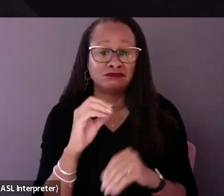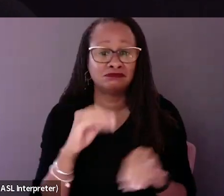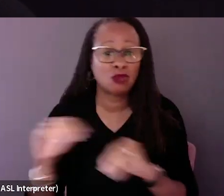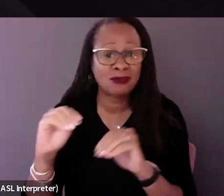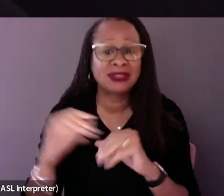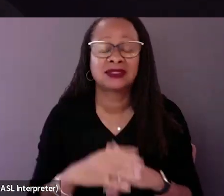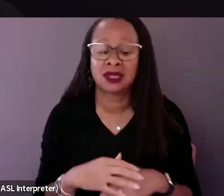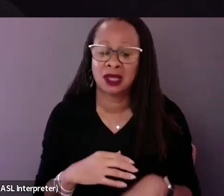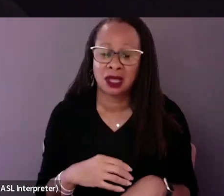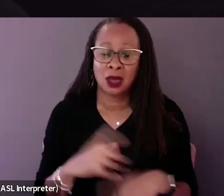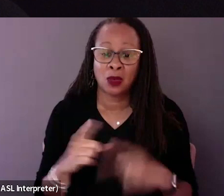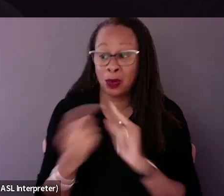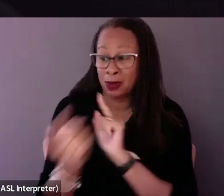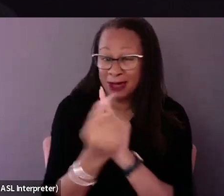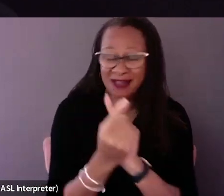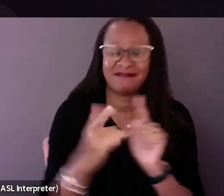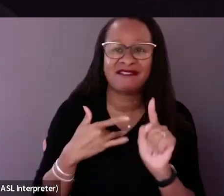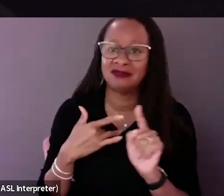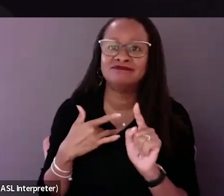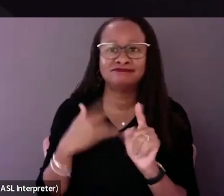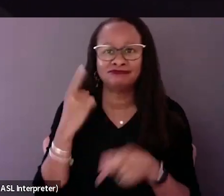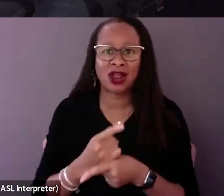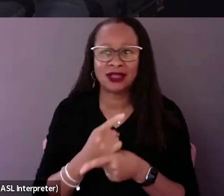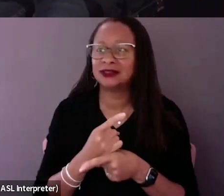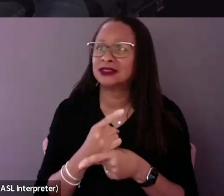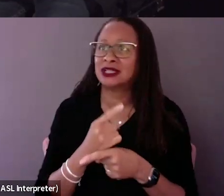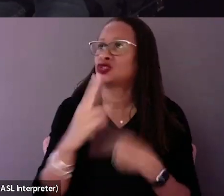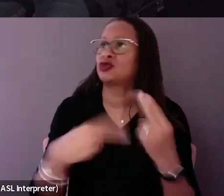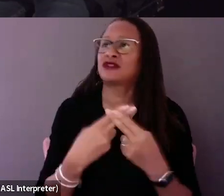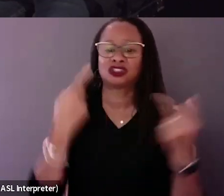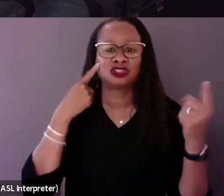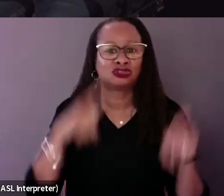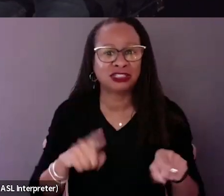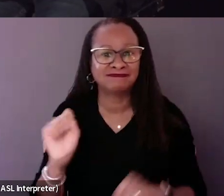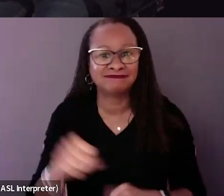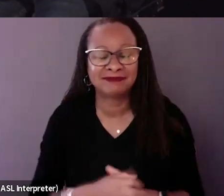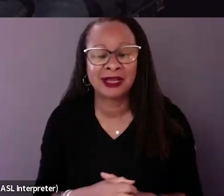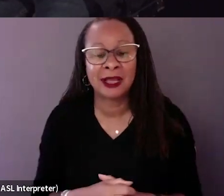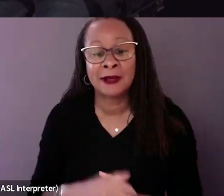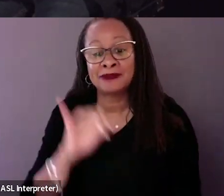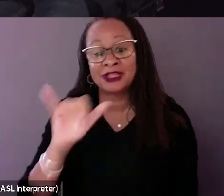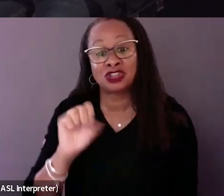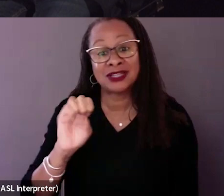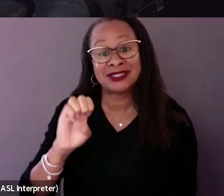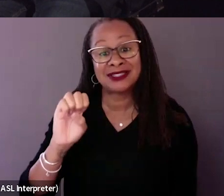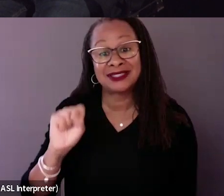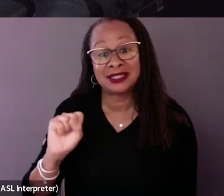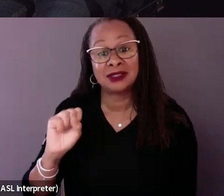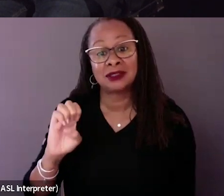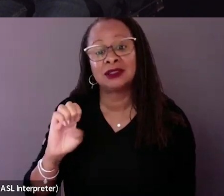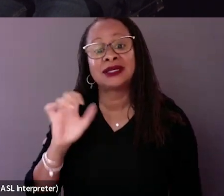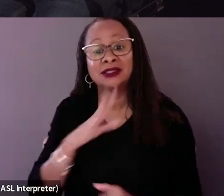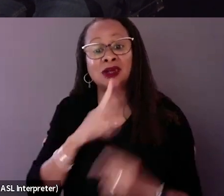we met, it felt like it was kind of fated, and this is what we're supposed to be doing, I think. Jesse, can you talk about your family in terms of